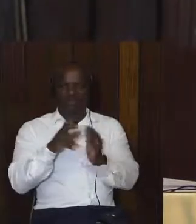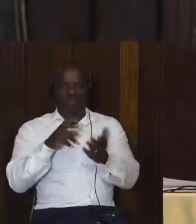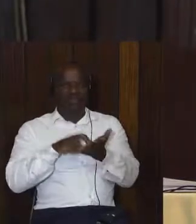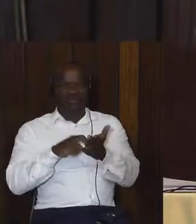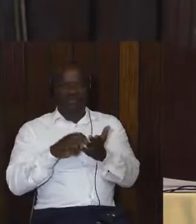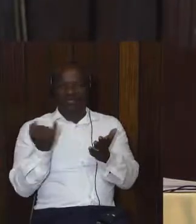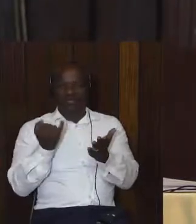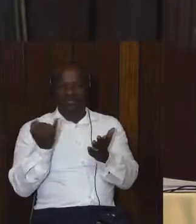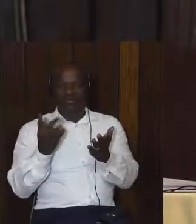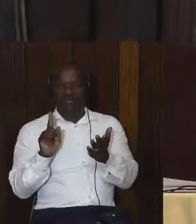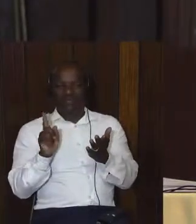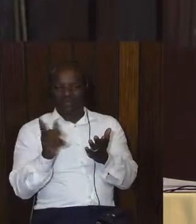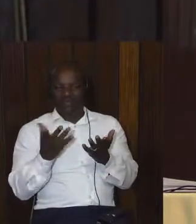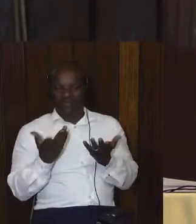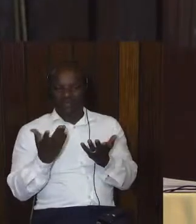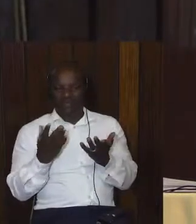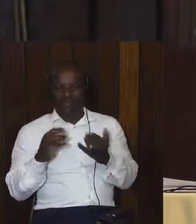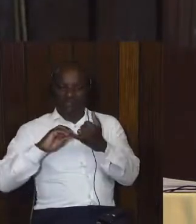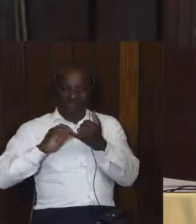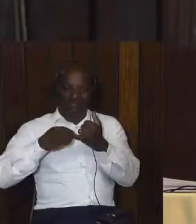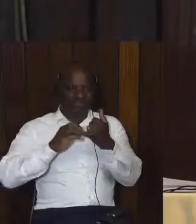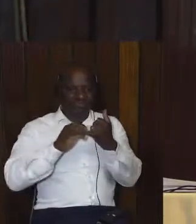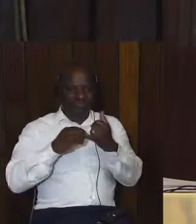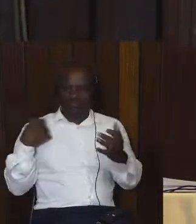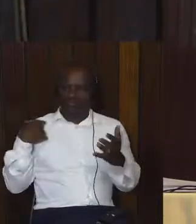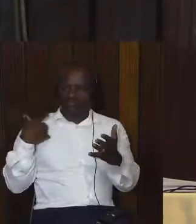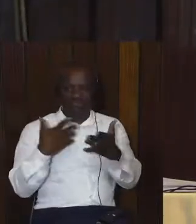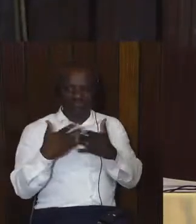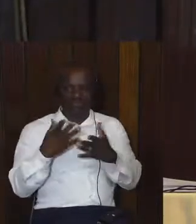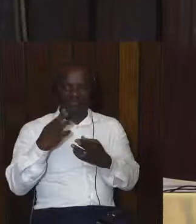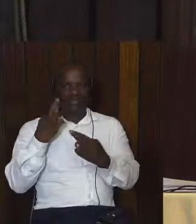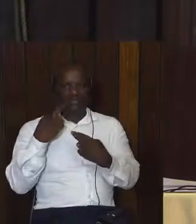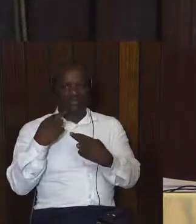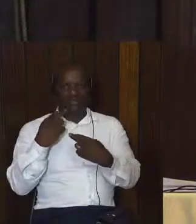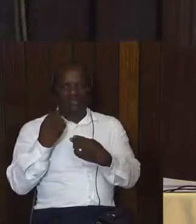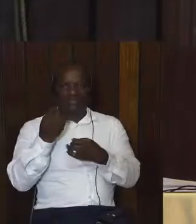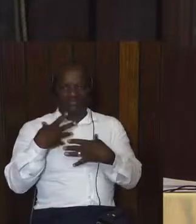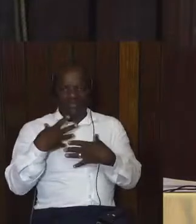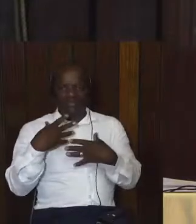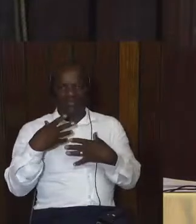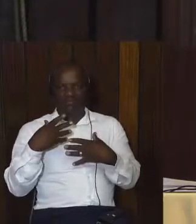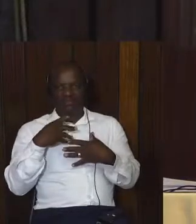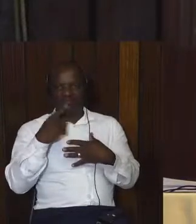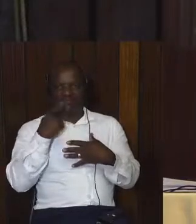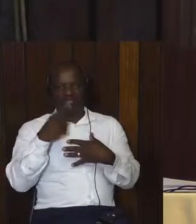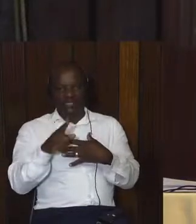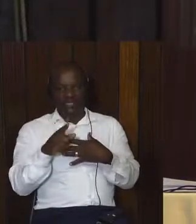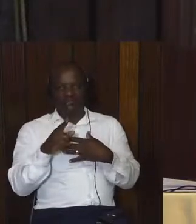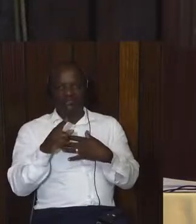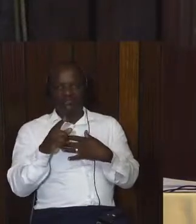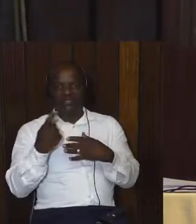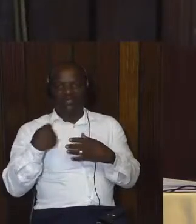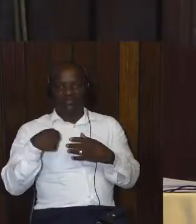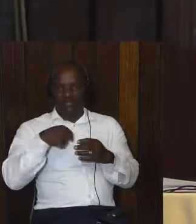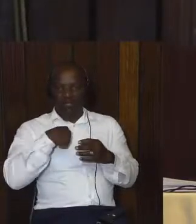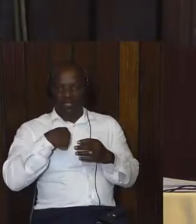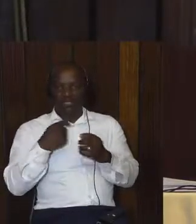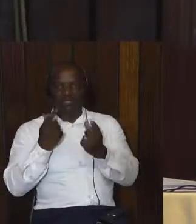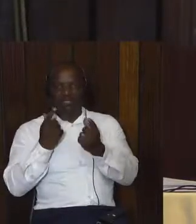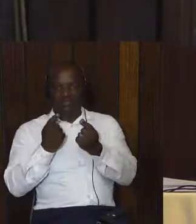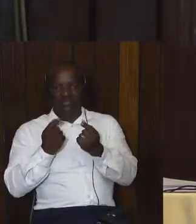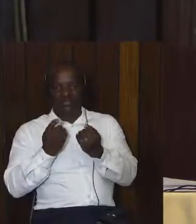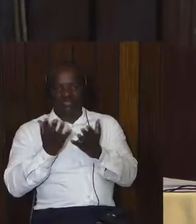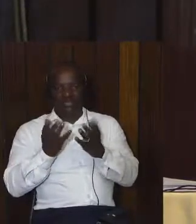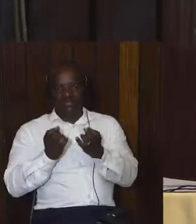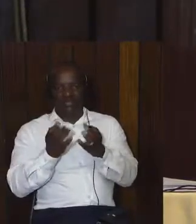for? We have tried, we were told in the last presentation, we were made to understand that you were going to request for the services